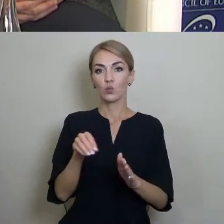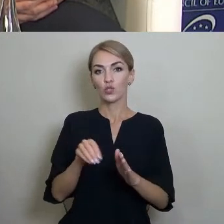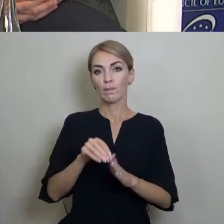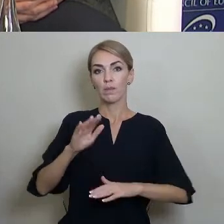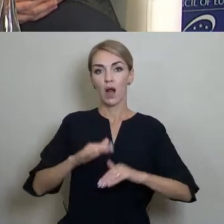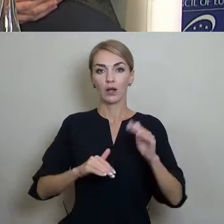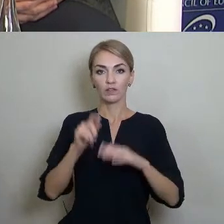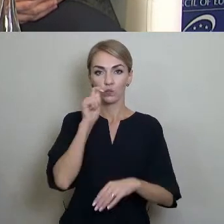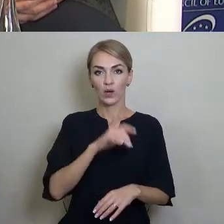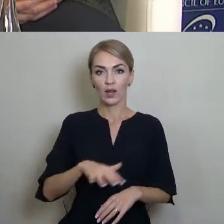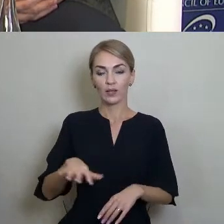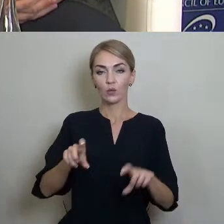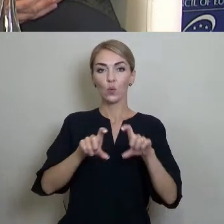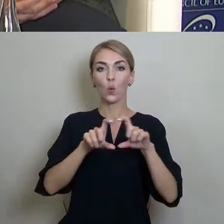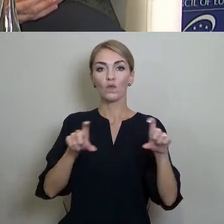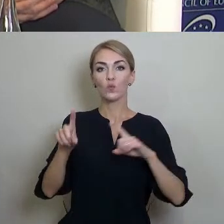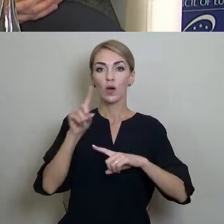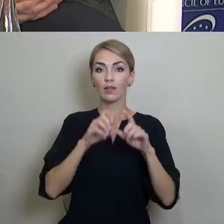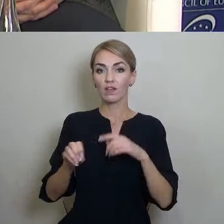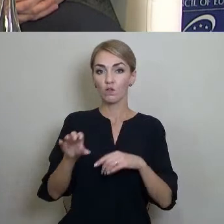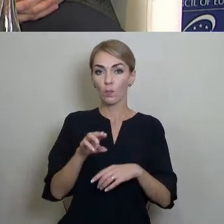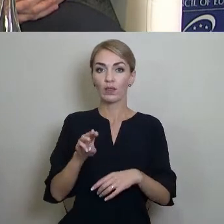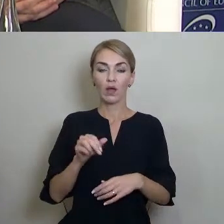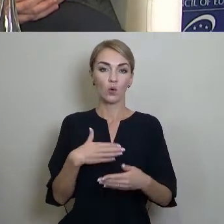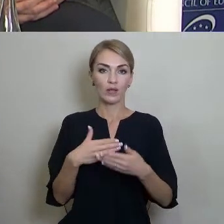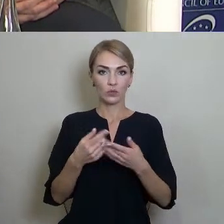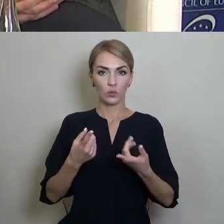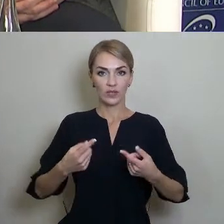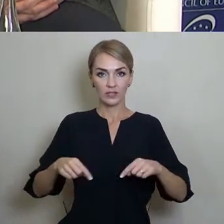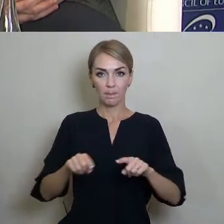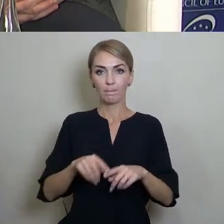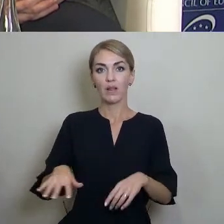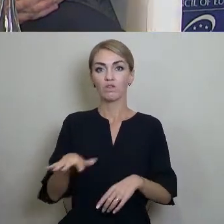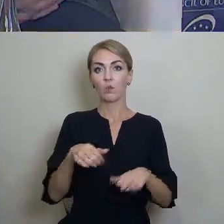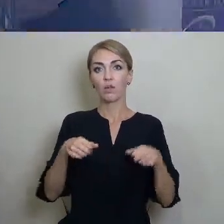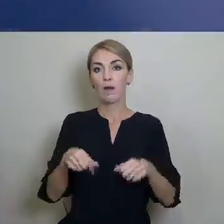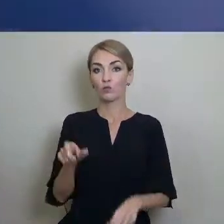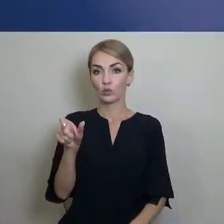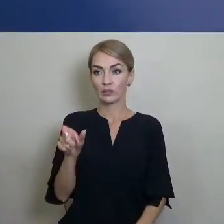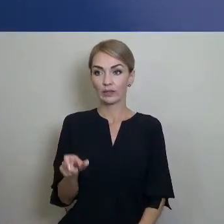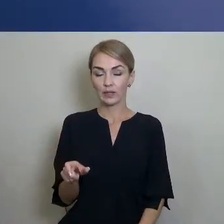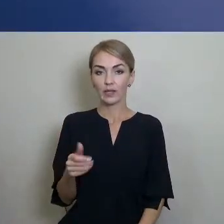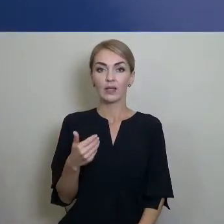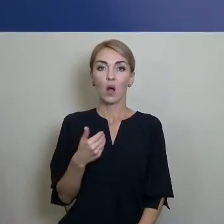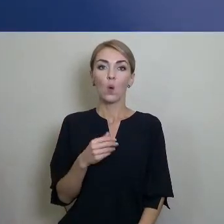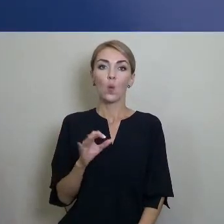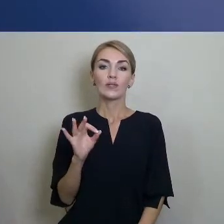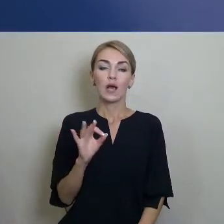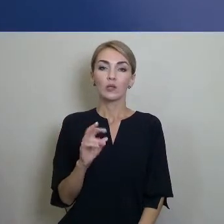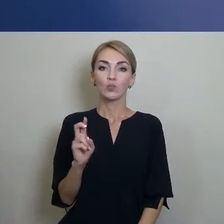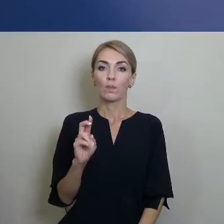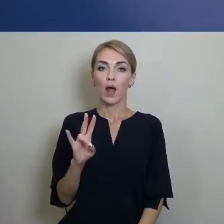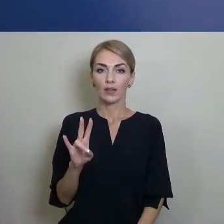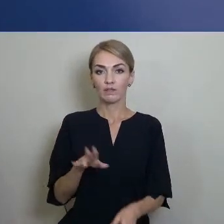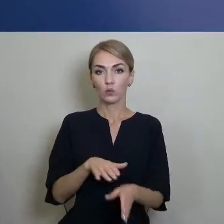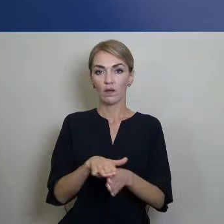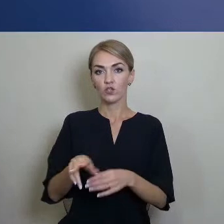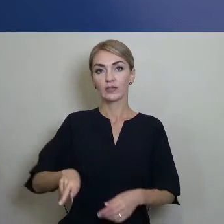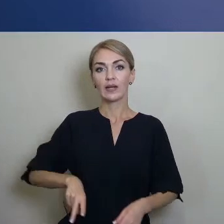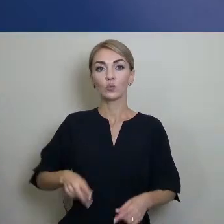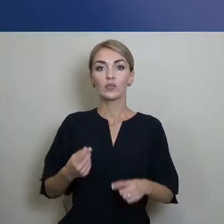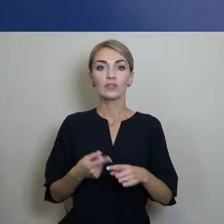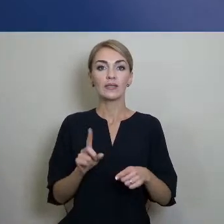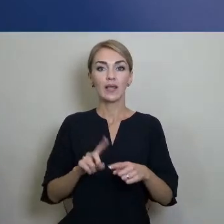transparency, inclusivity, and fairness of the election practice in Ukraine and the NGO platform of the human rights. My name is